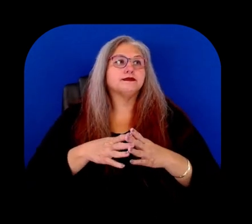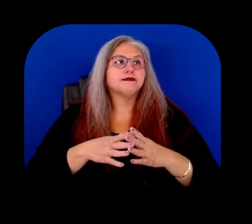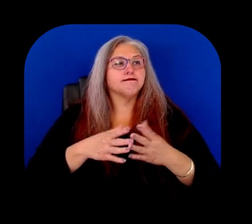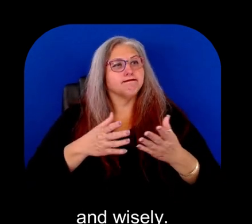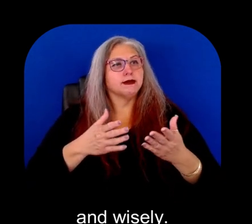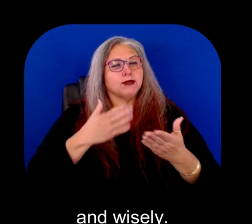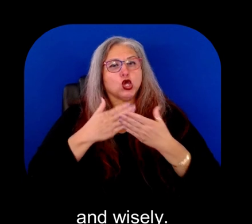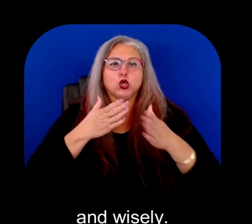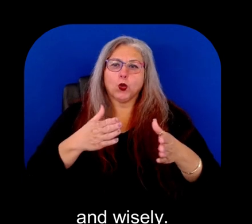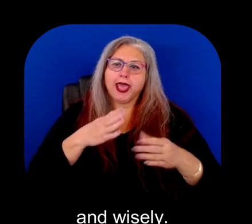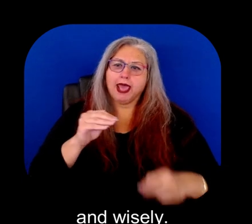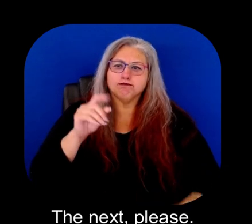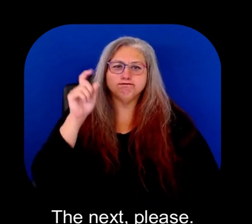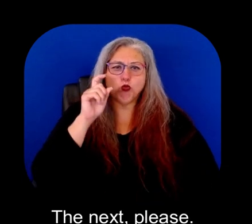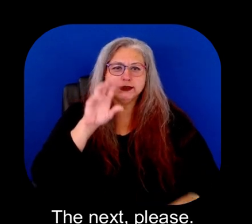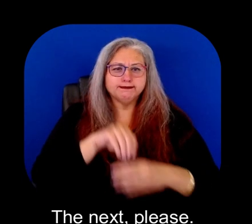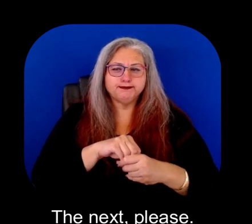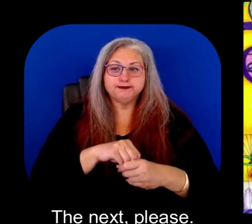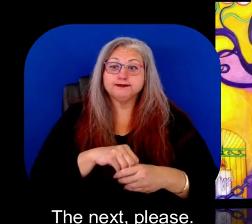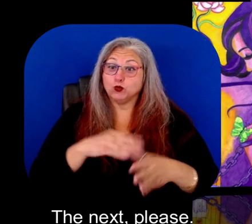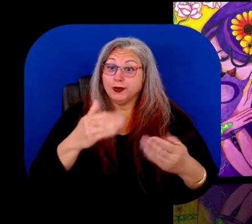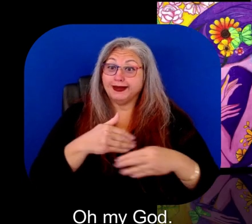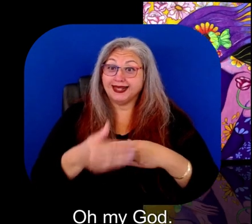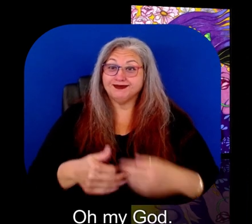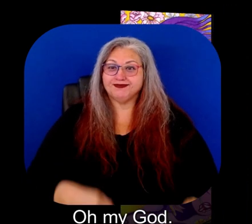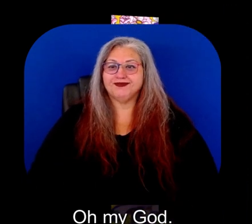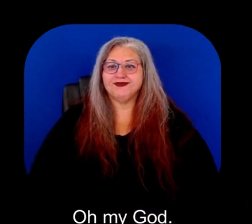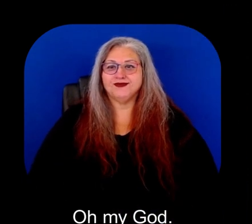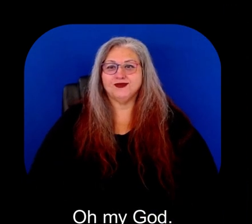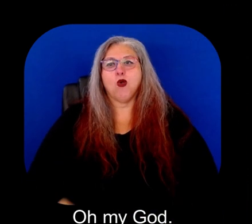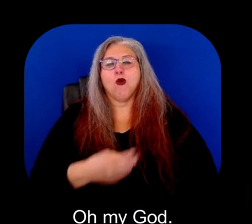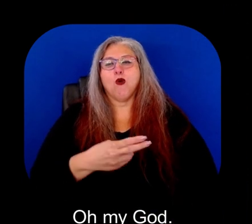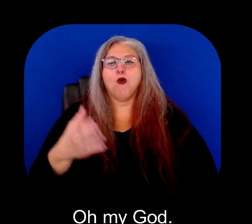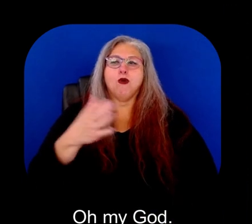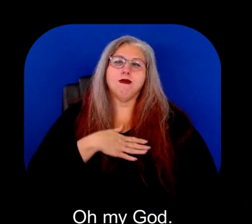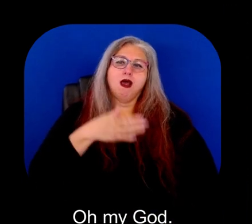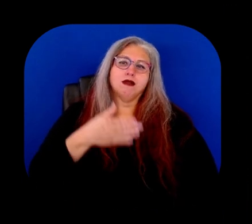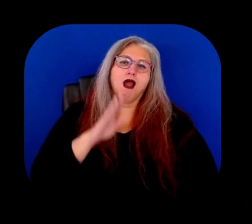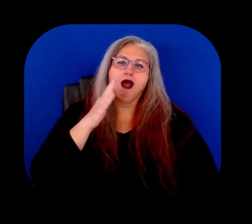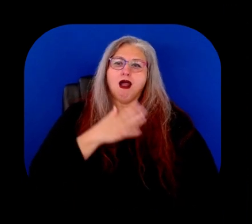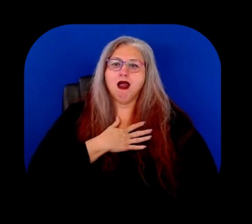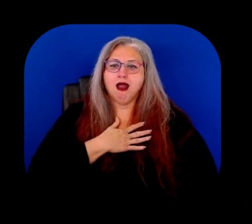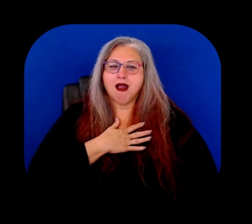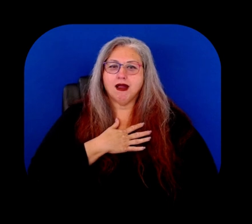soundly and wisely. The next, please. Oh my God.